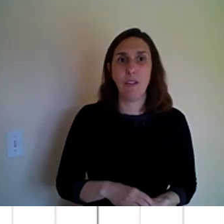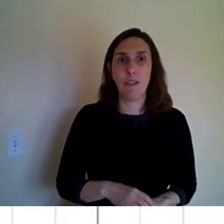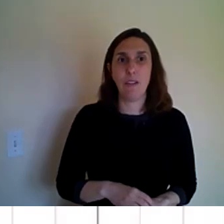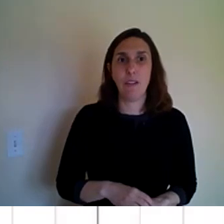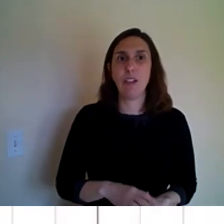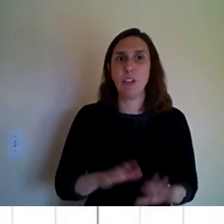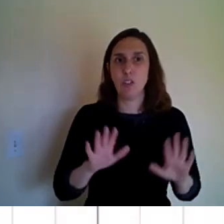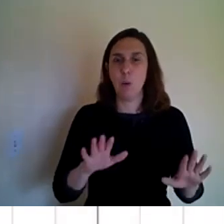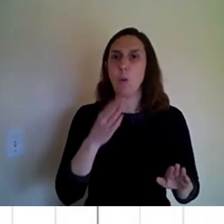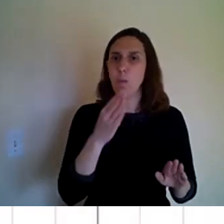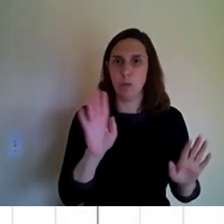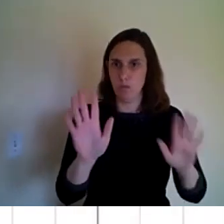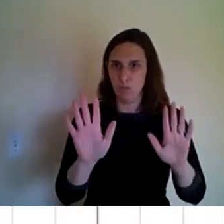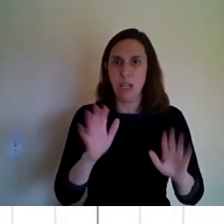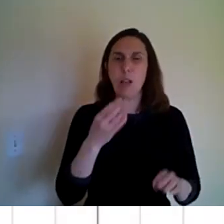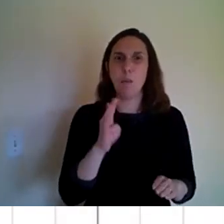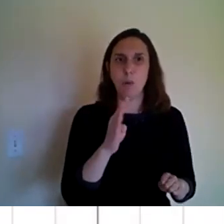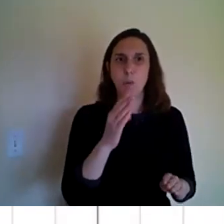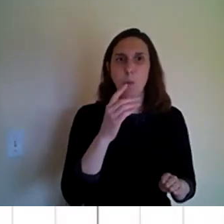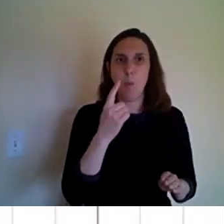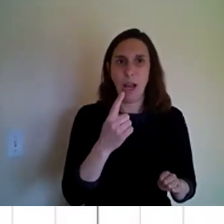by 7, which is the green line here.